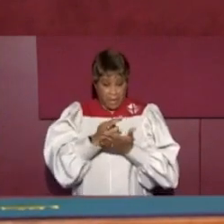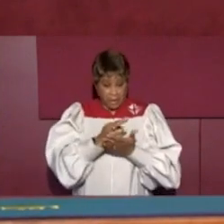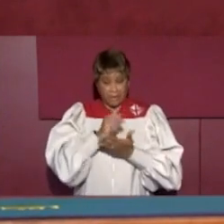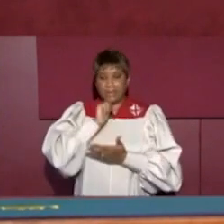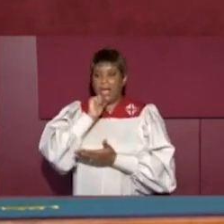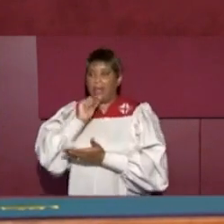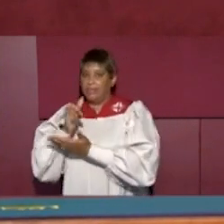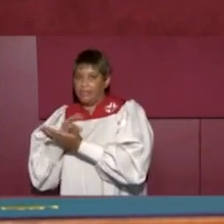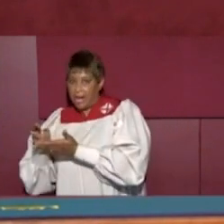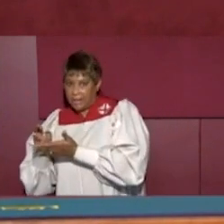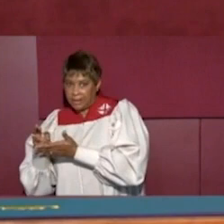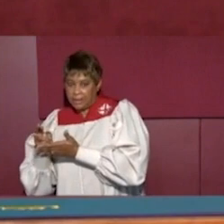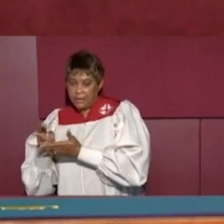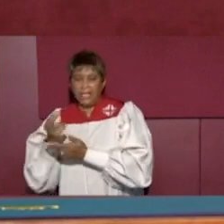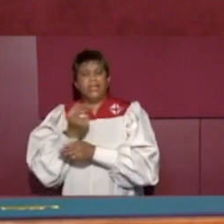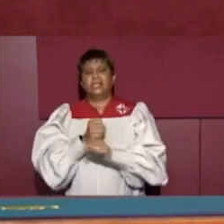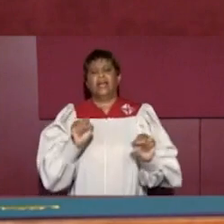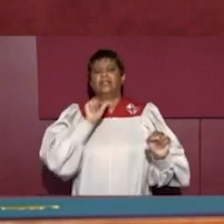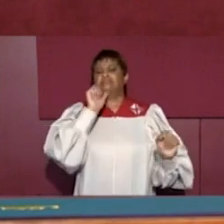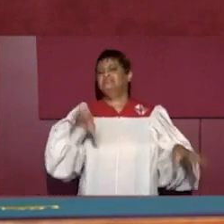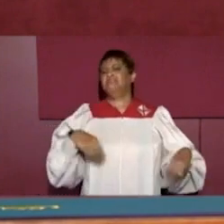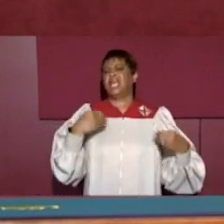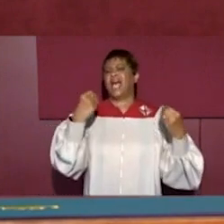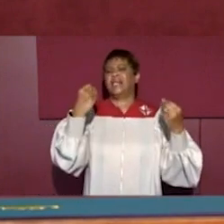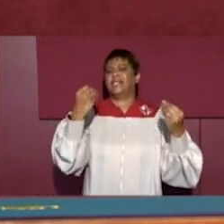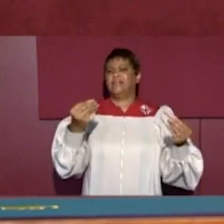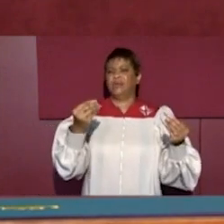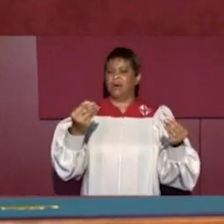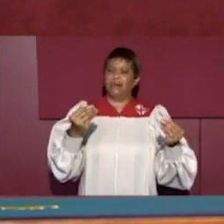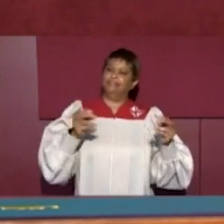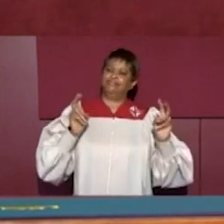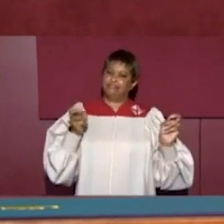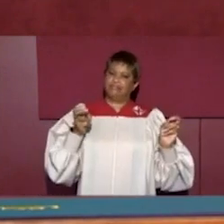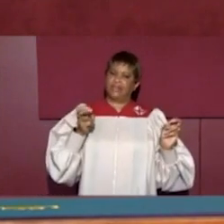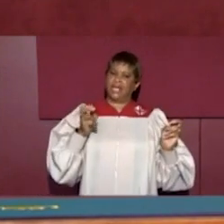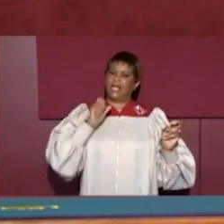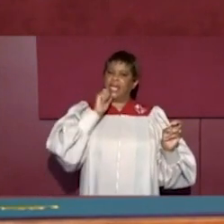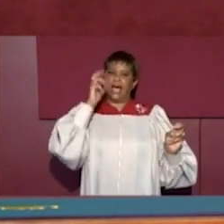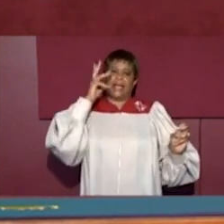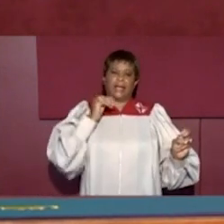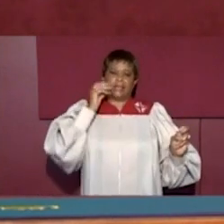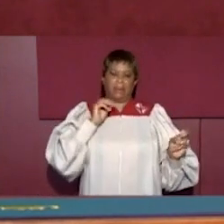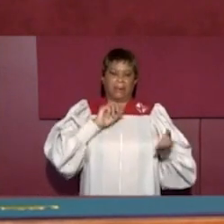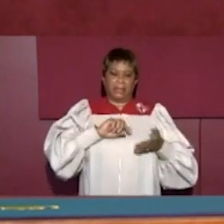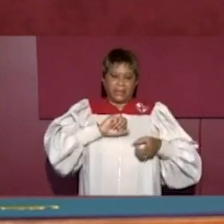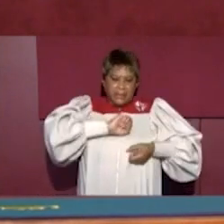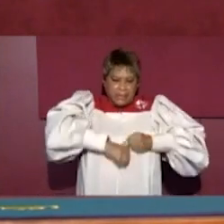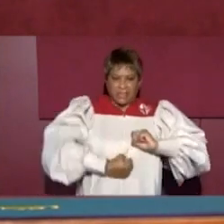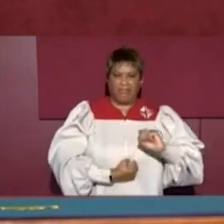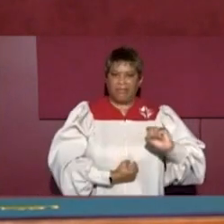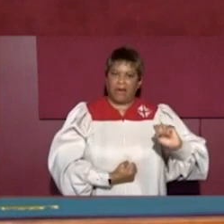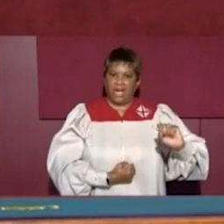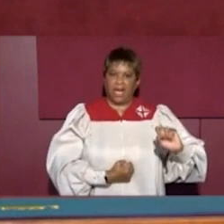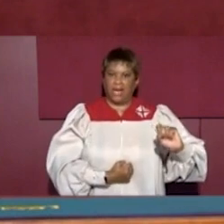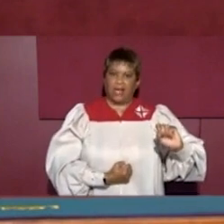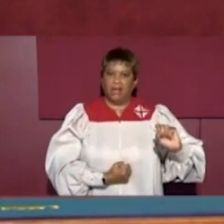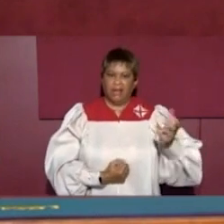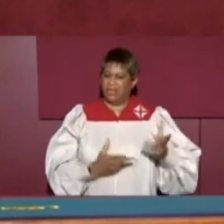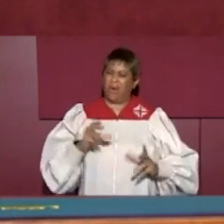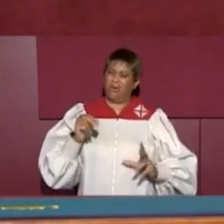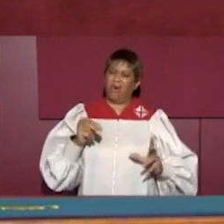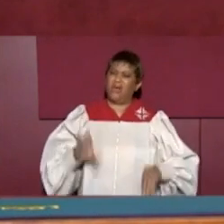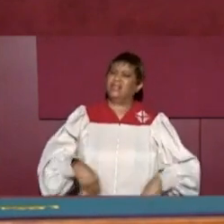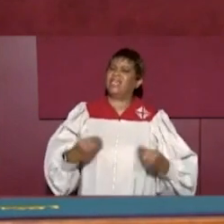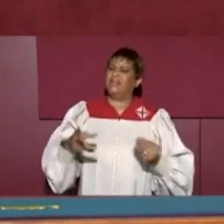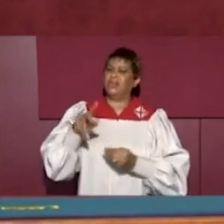the unrighteous. So salvation didn't give you a get out of suffering card. It didn't give you a free pass from the trials of life. It gave you